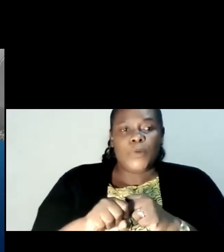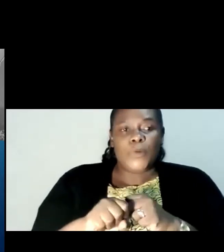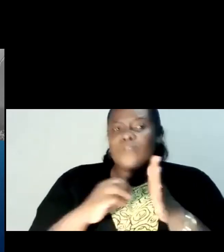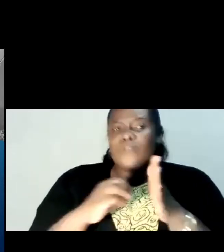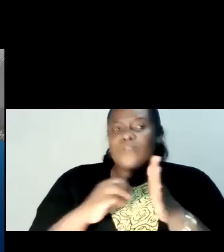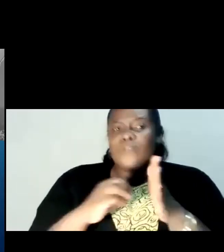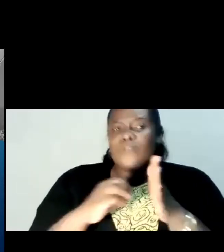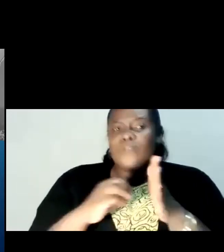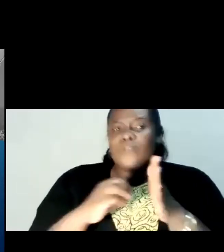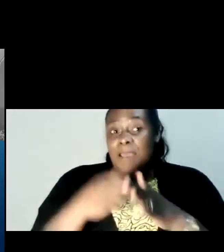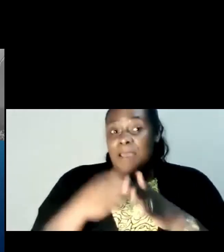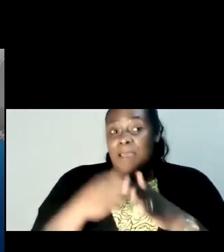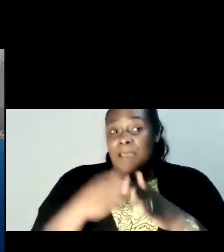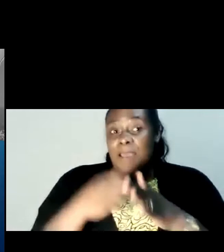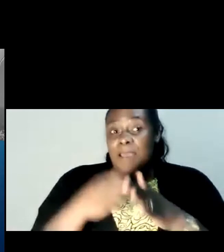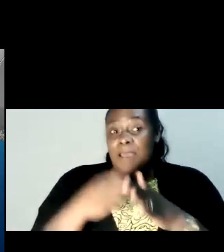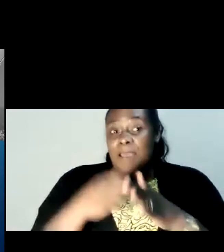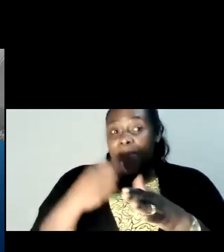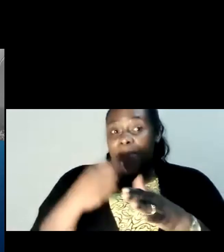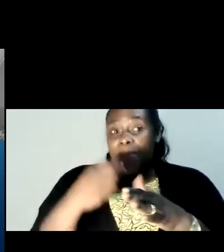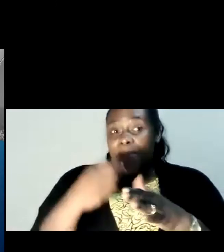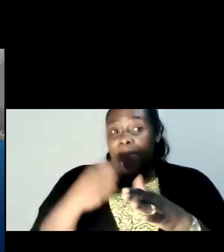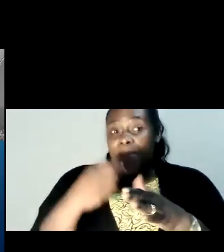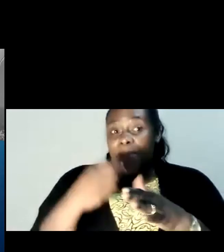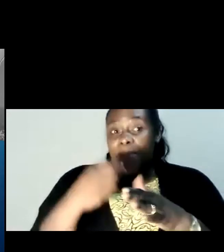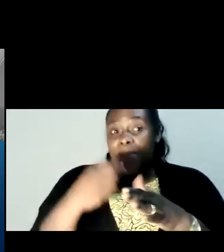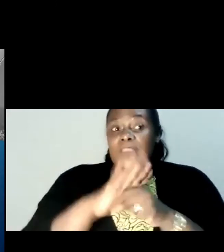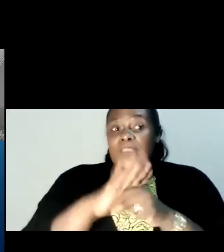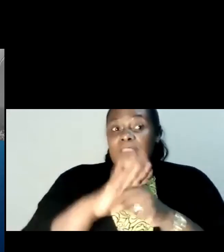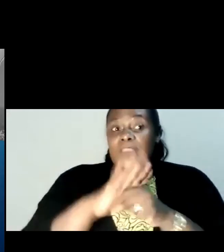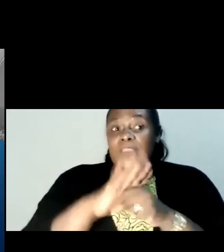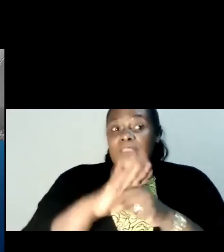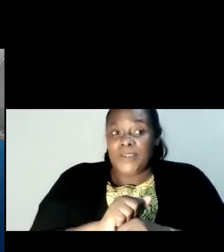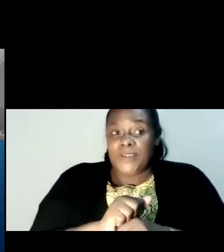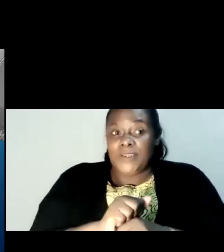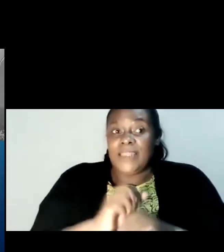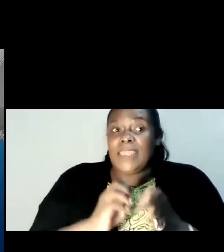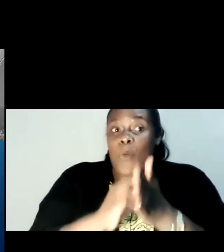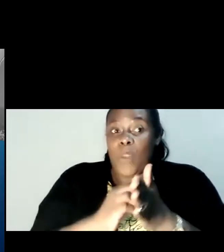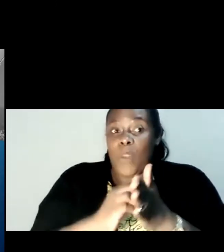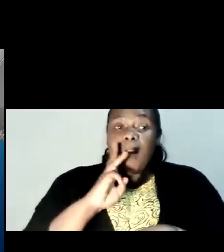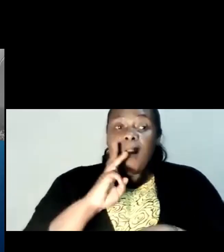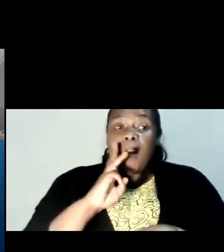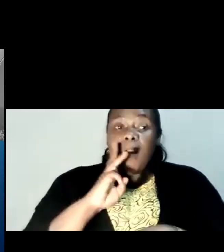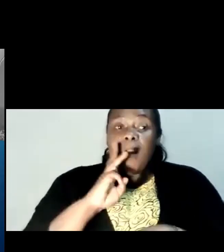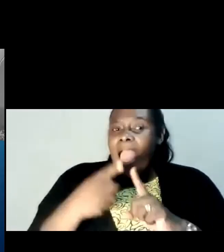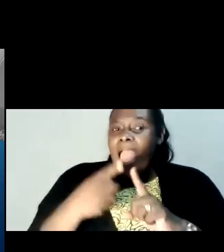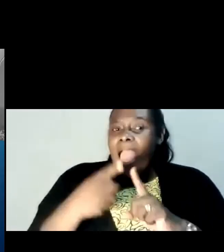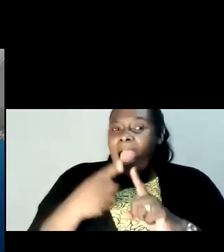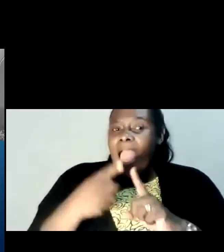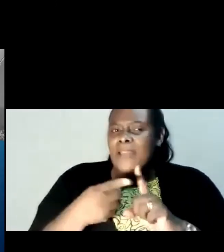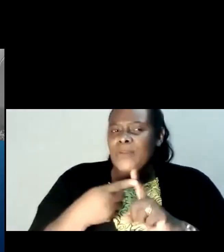over time when pipes get a lot of calcium buildup or they get really hard,